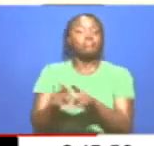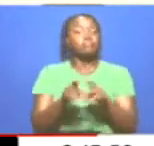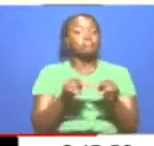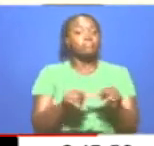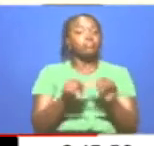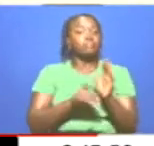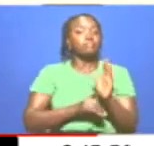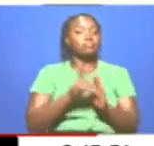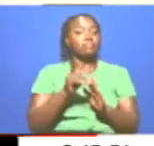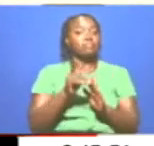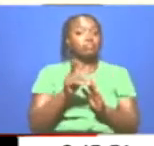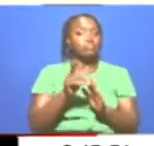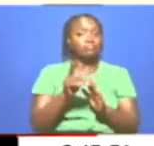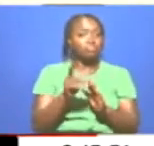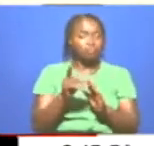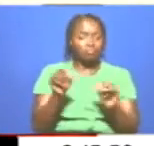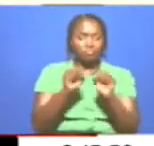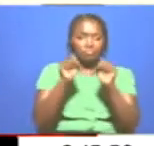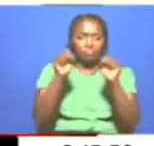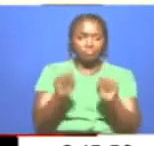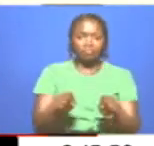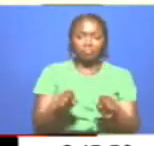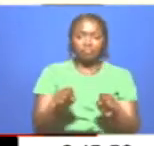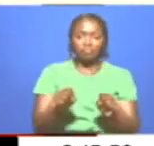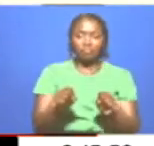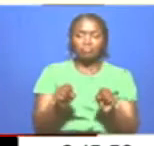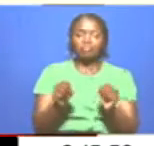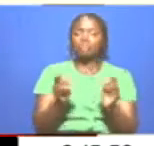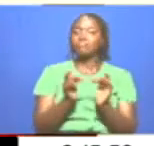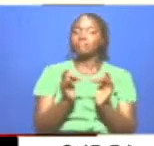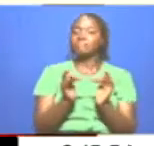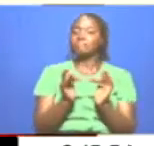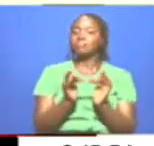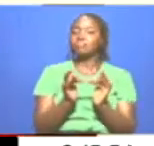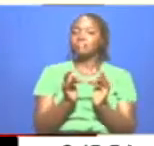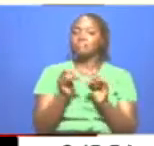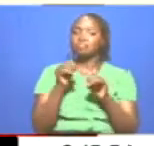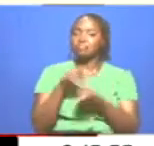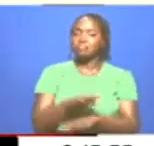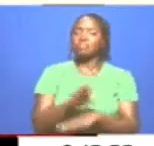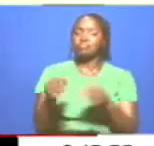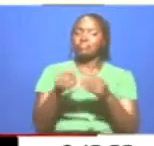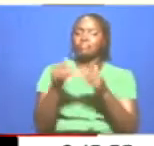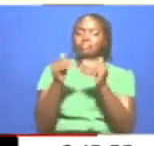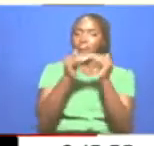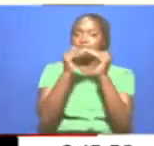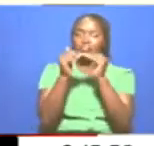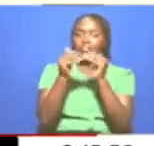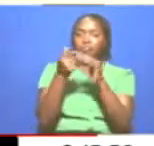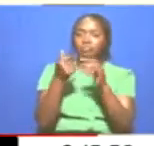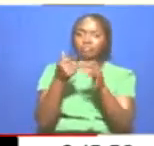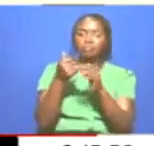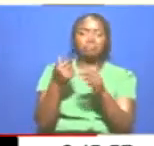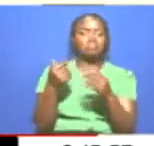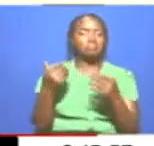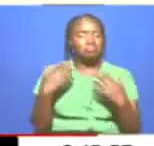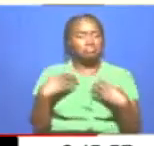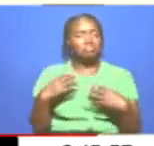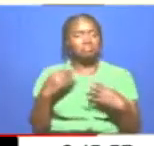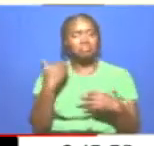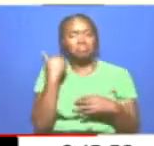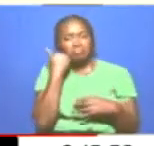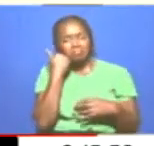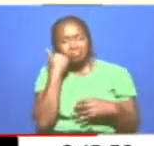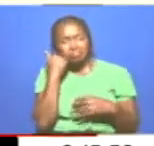a robust health system which is digitalized and integrated at all levels, right from patient interaction to the facility